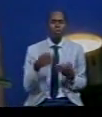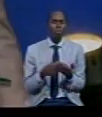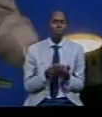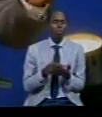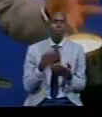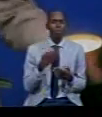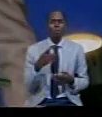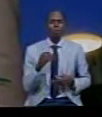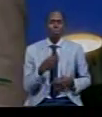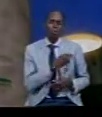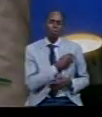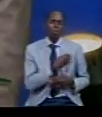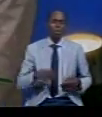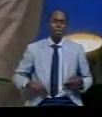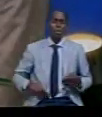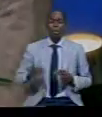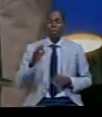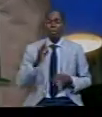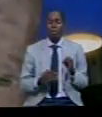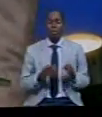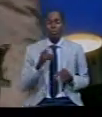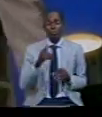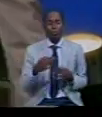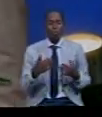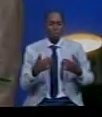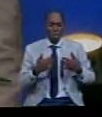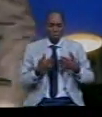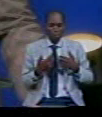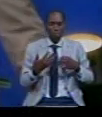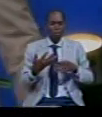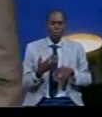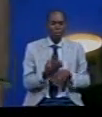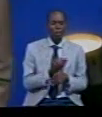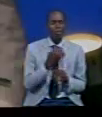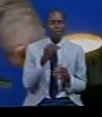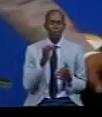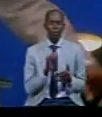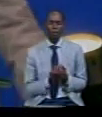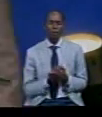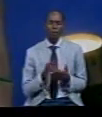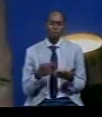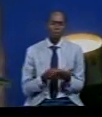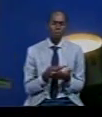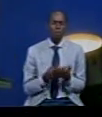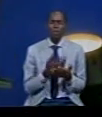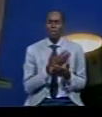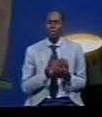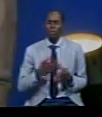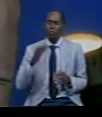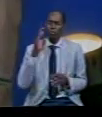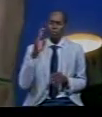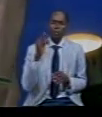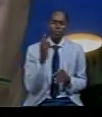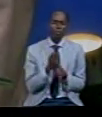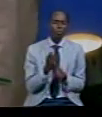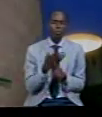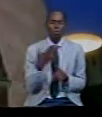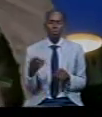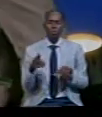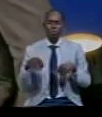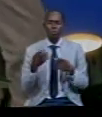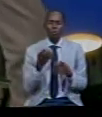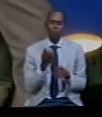And as we are taking that gospel, we are doing the right thing. We are saying the right thing. We are going to the right direction.